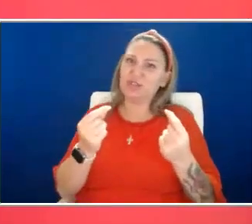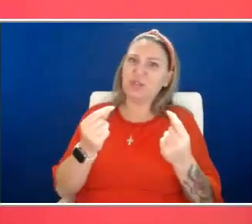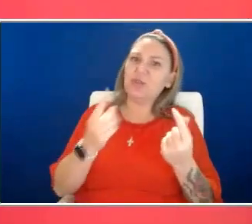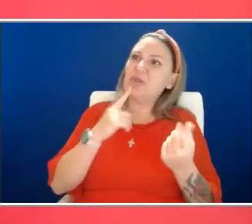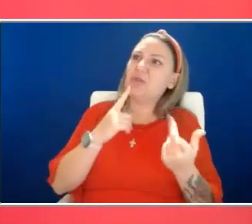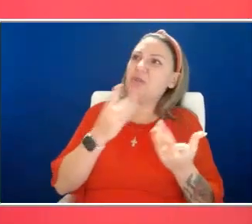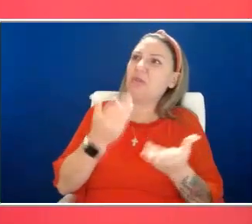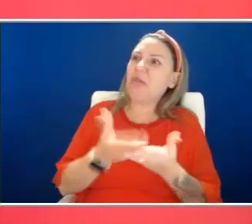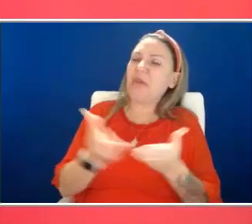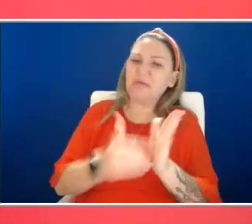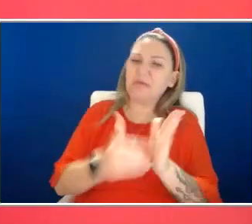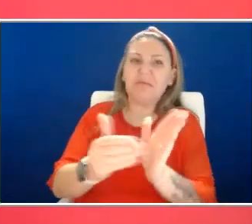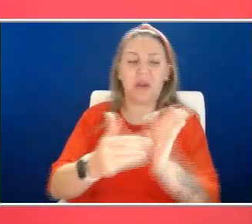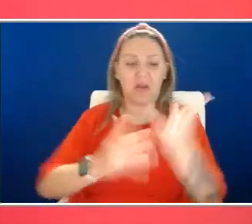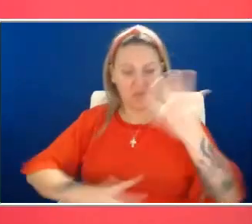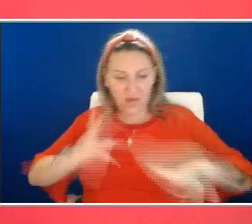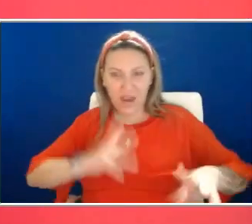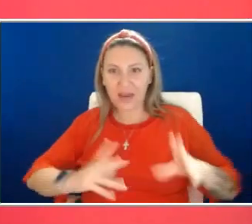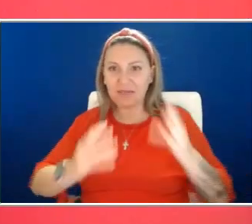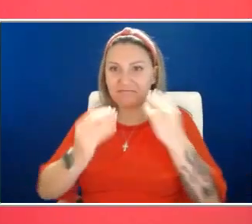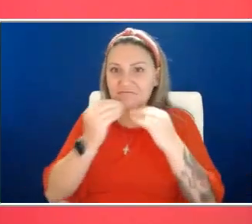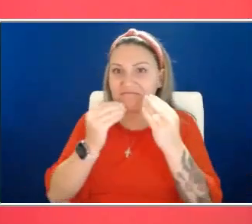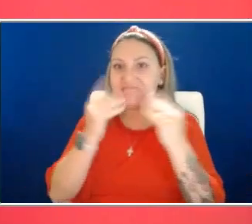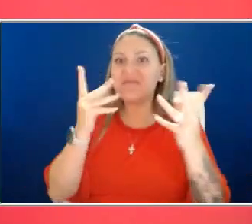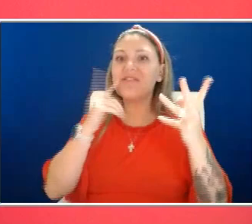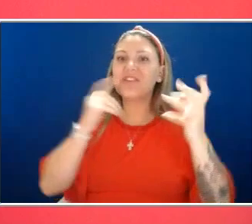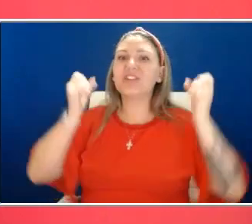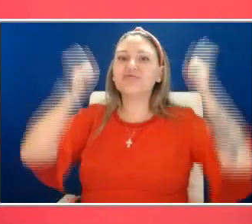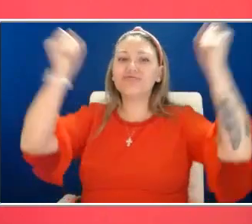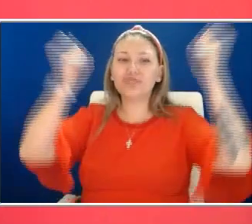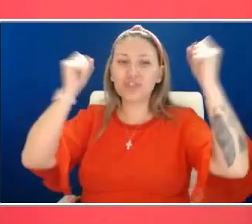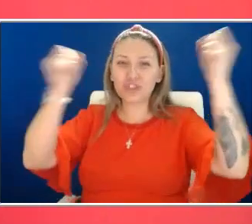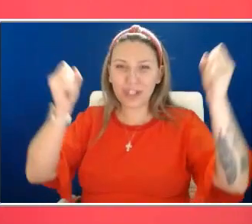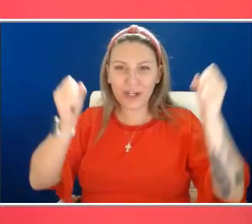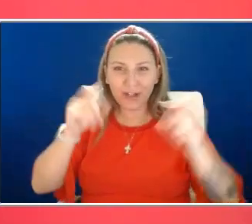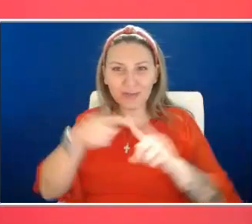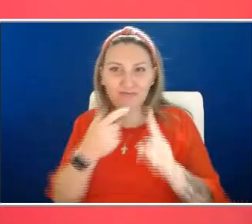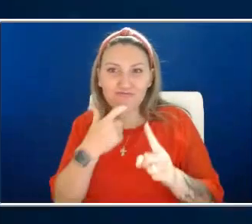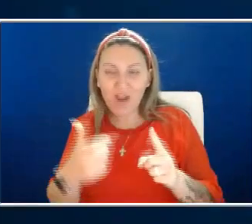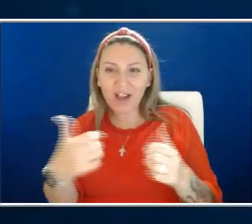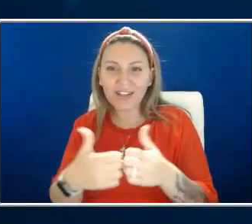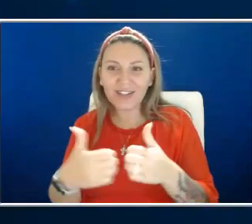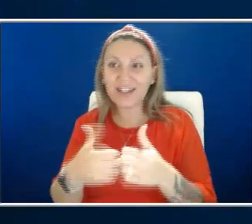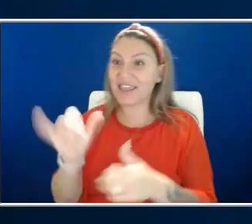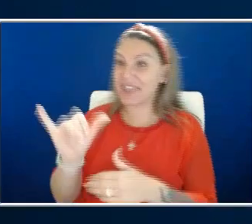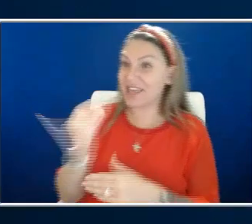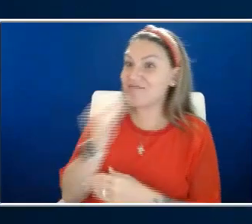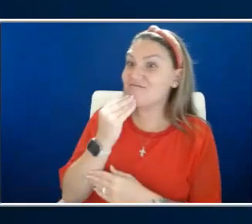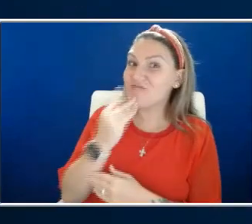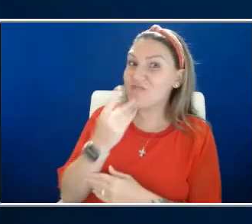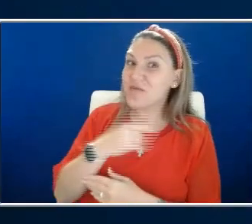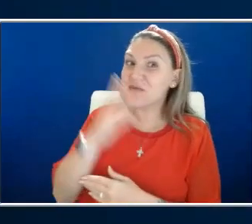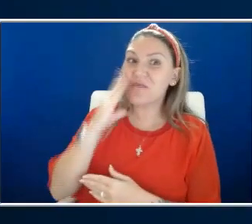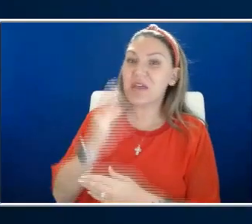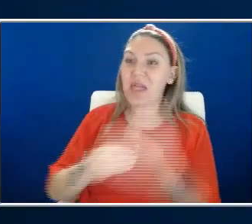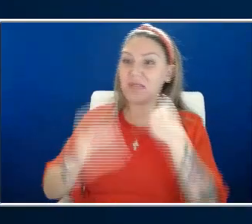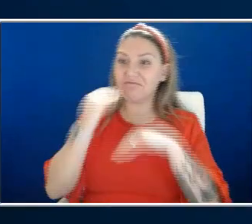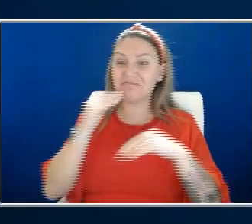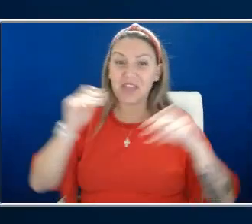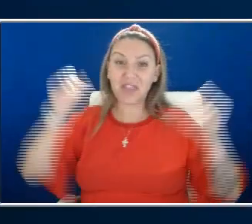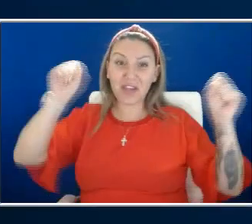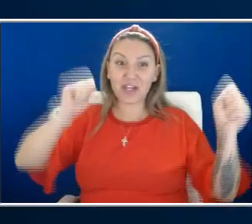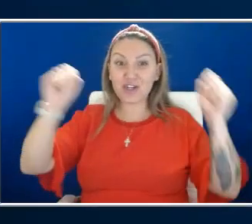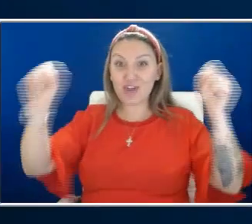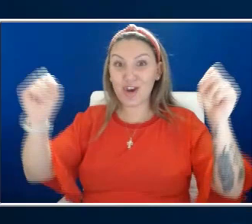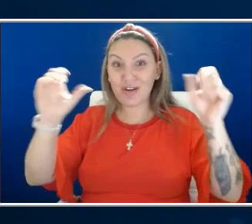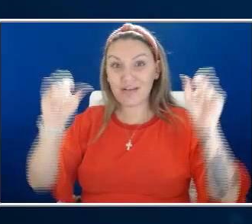things they eat, and, of course, the cheers that they shout out and chant when they're watching the game. And just like the food that we will consume, the cheering can be a cause